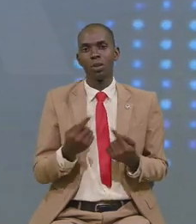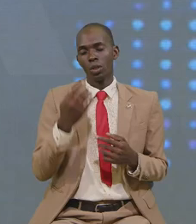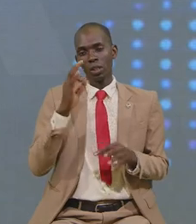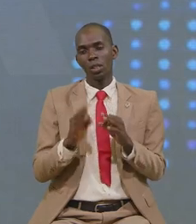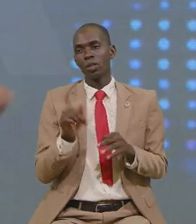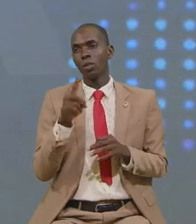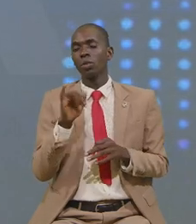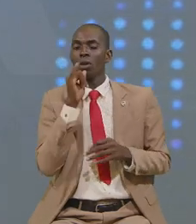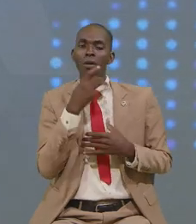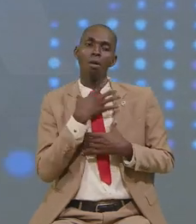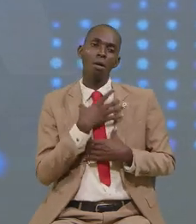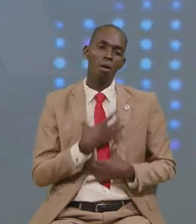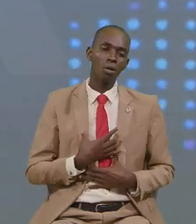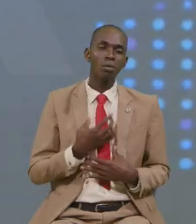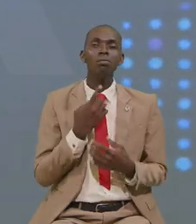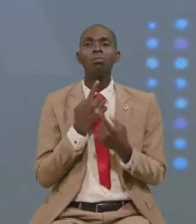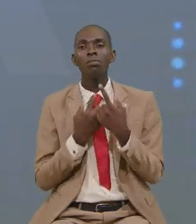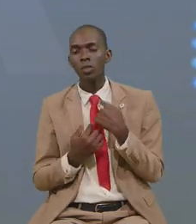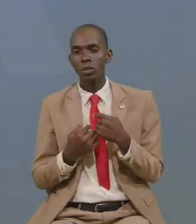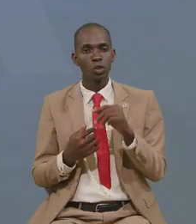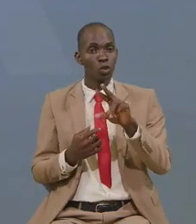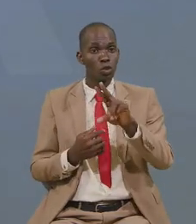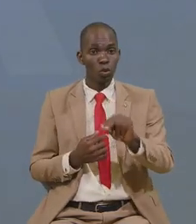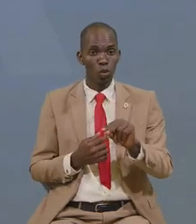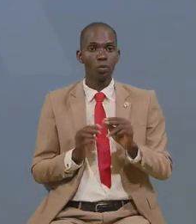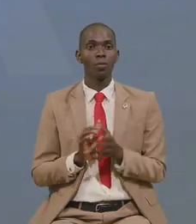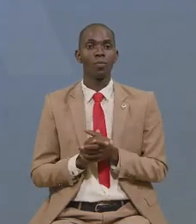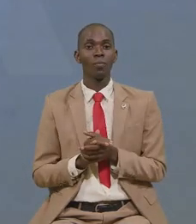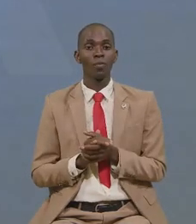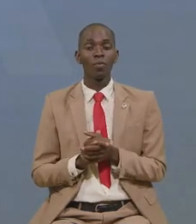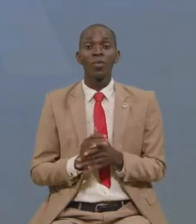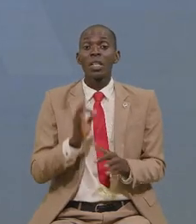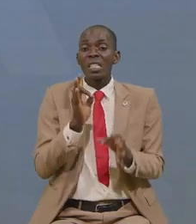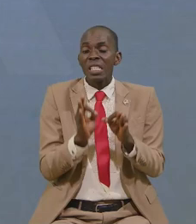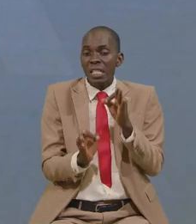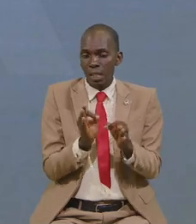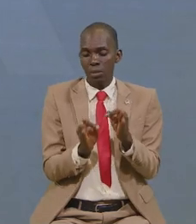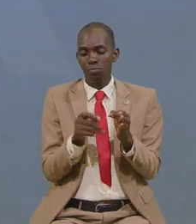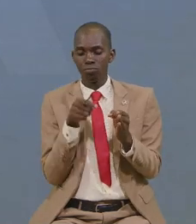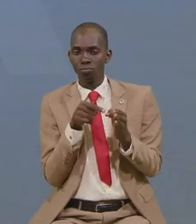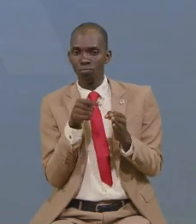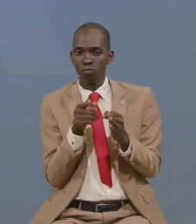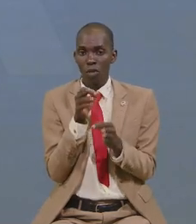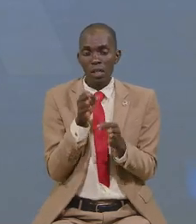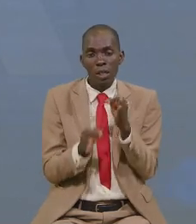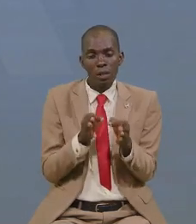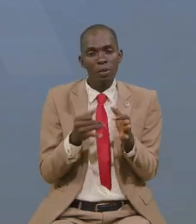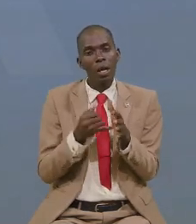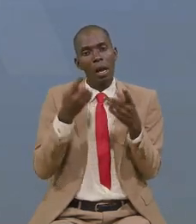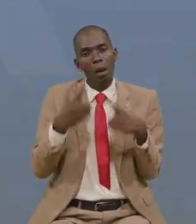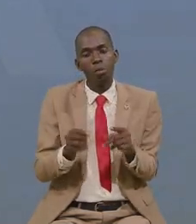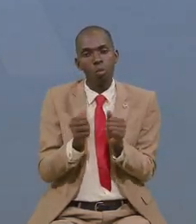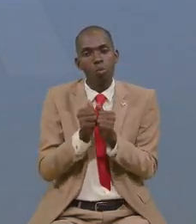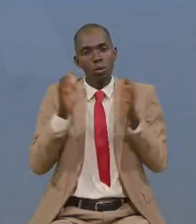thirsty, when anyone drinks water. No, if it happens accidentally, it's not